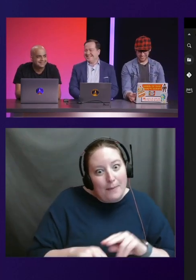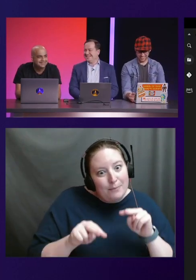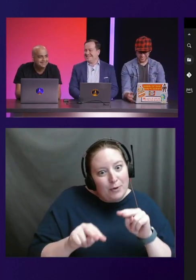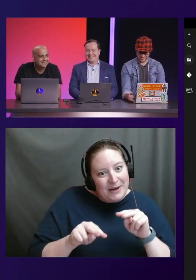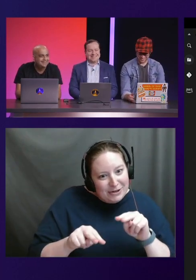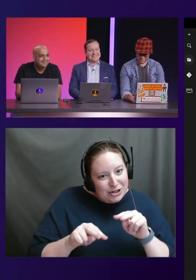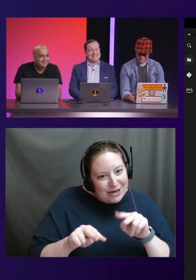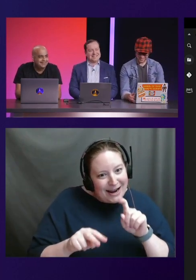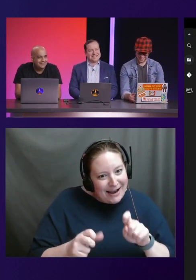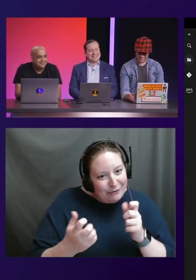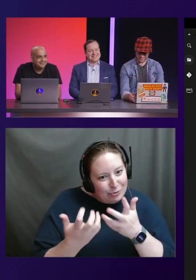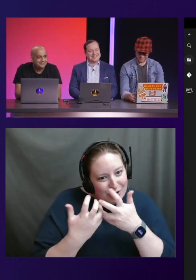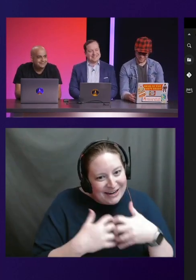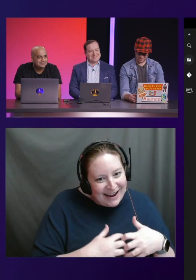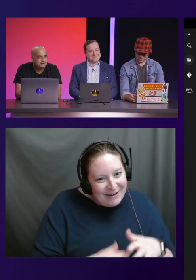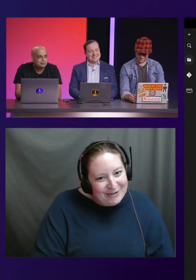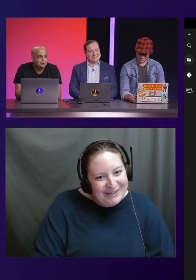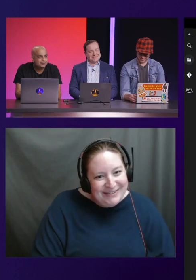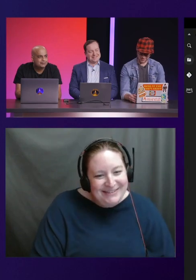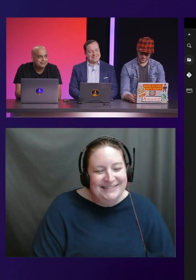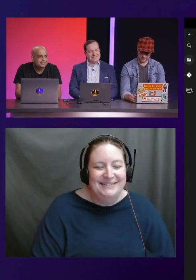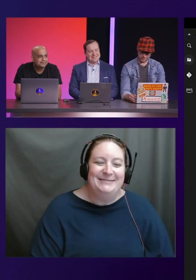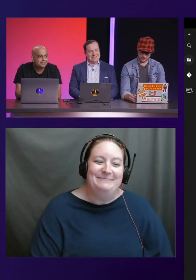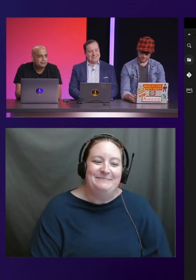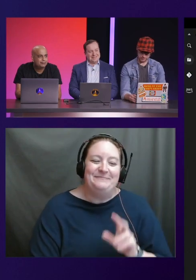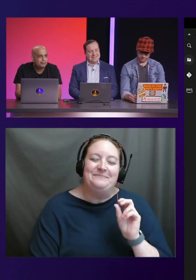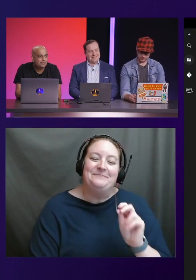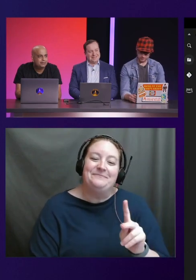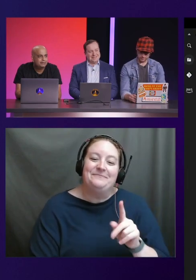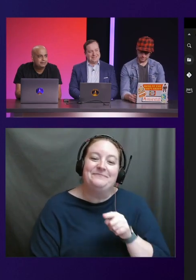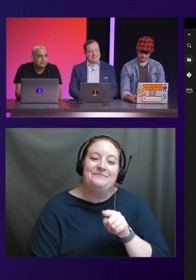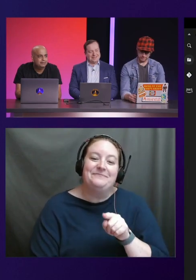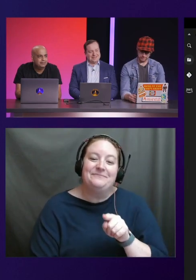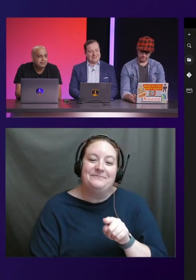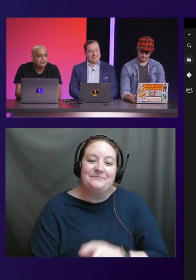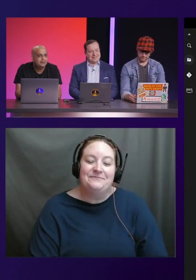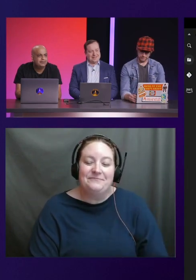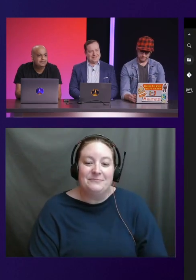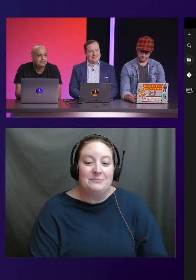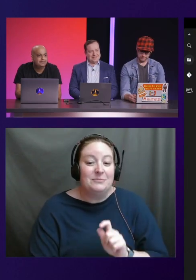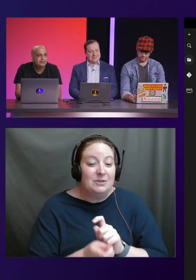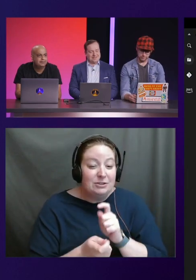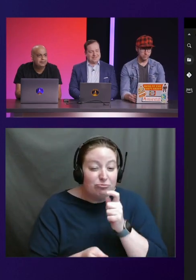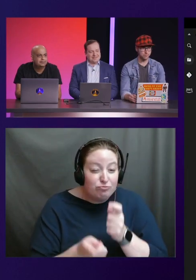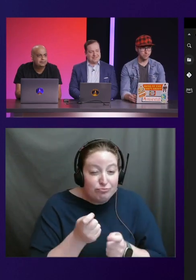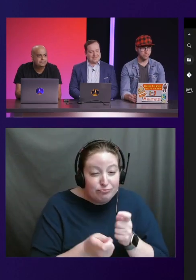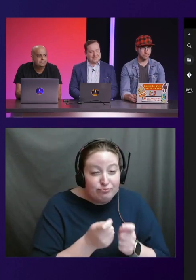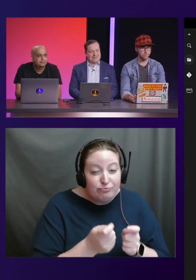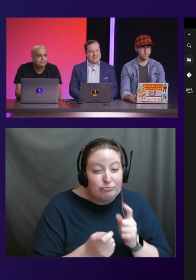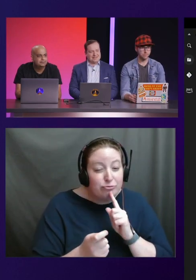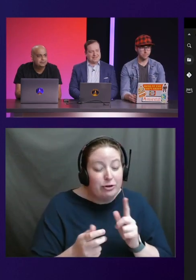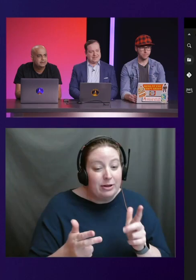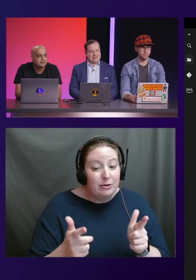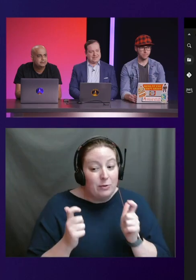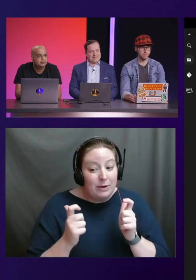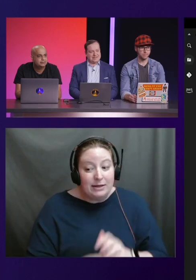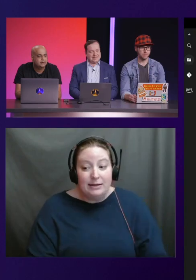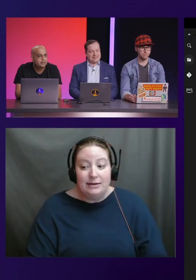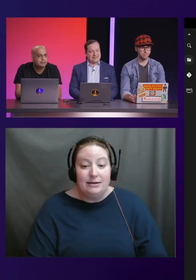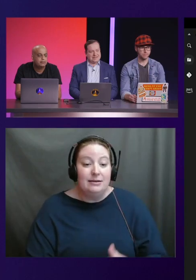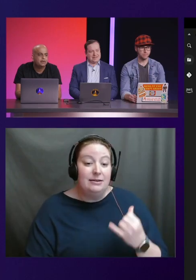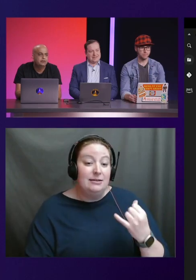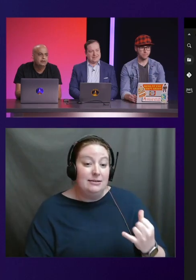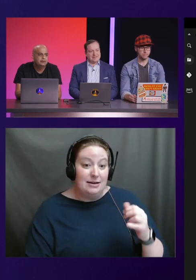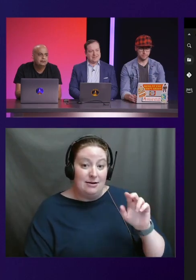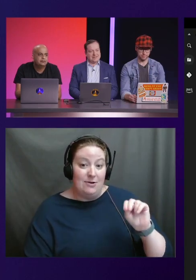So, all right, so yep, I'm gonna change this up real quick, and let's go to indexes, update